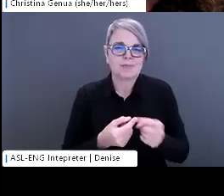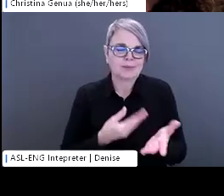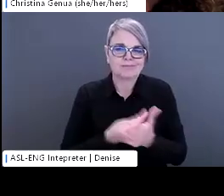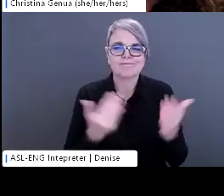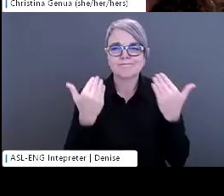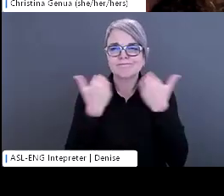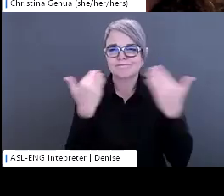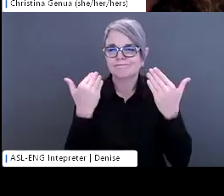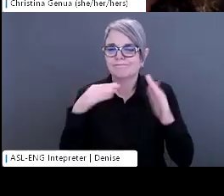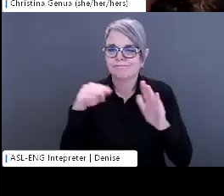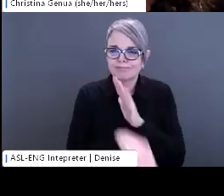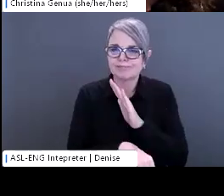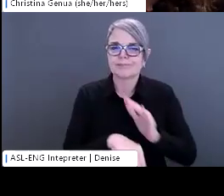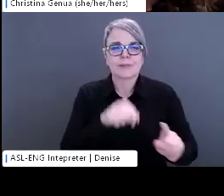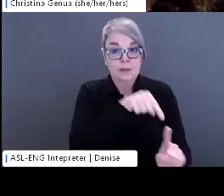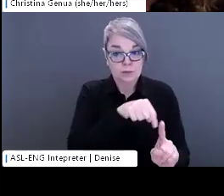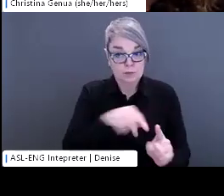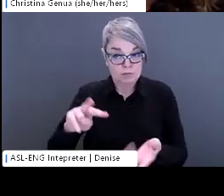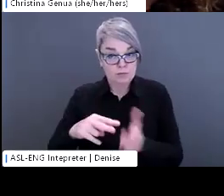So that would depend.